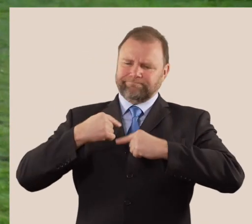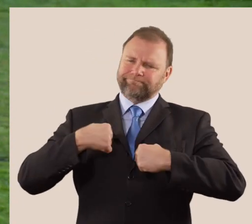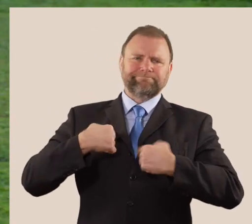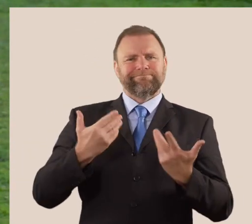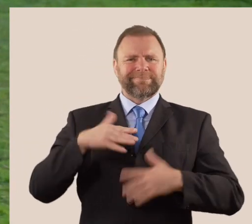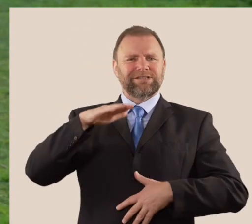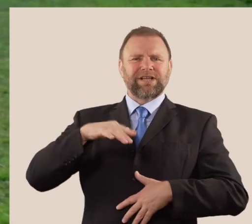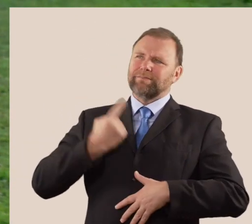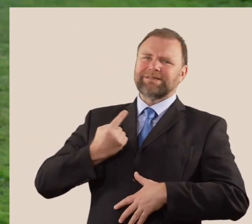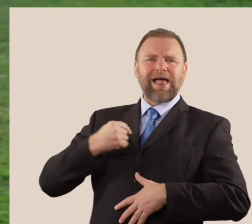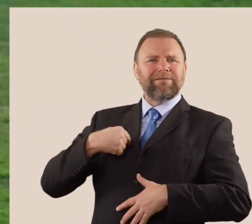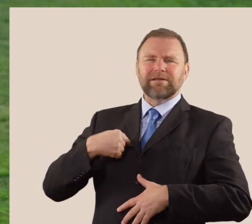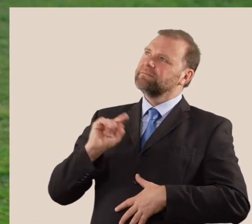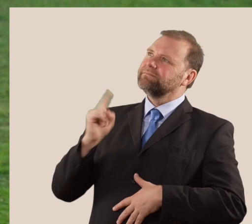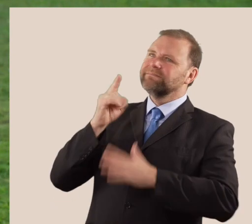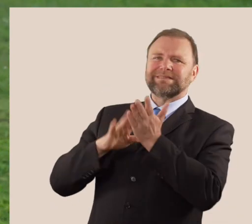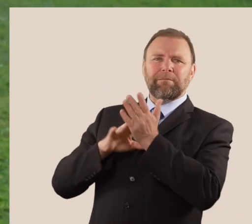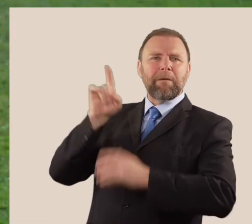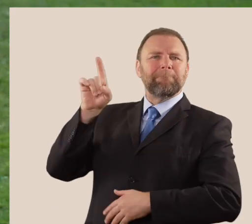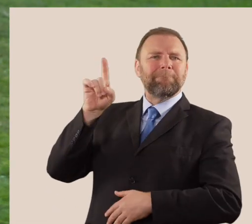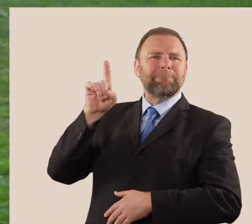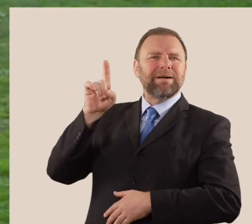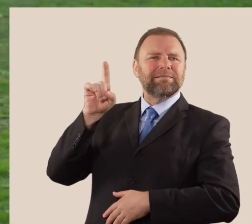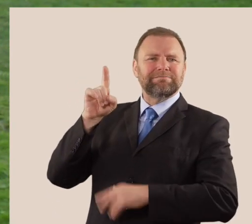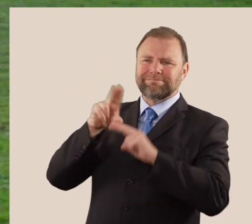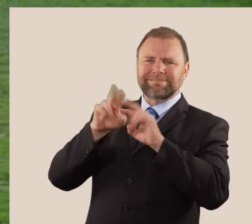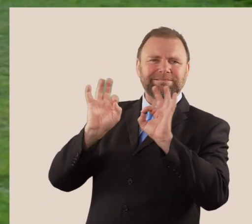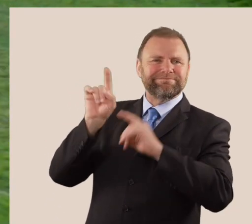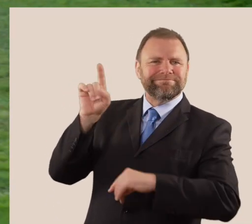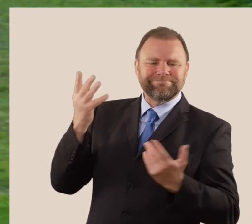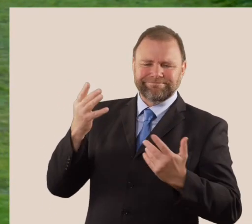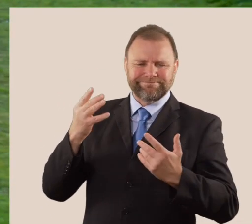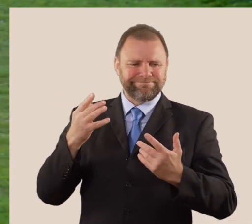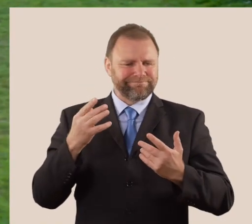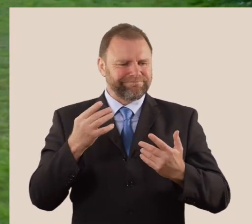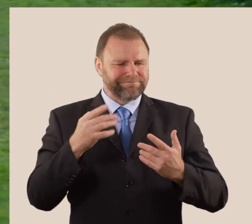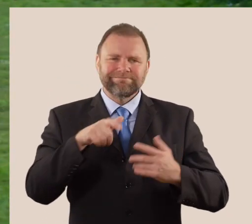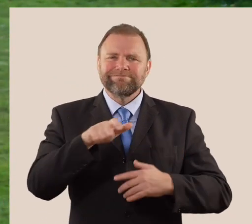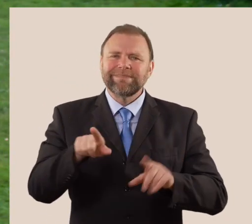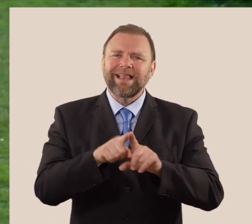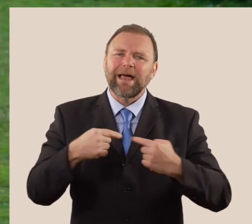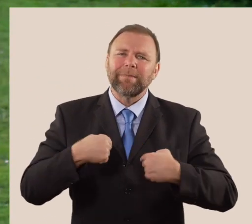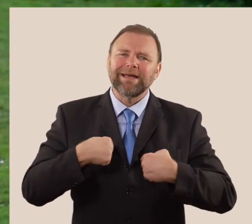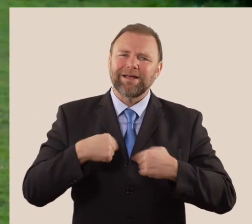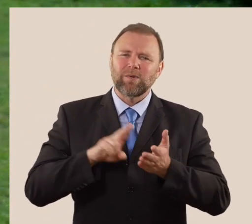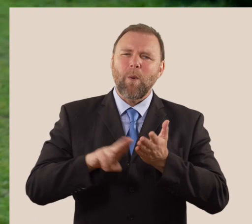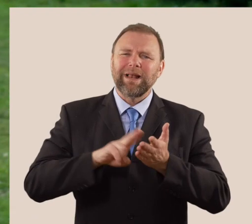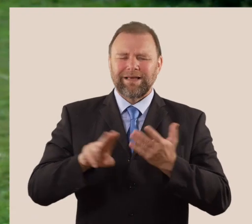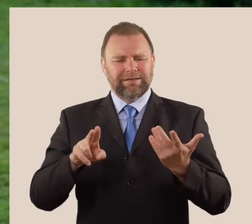a child of a single mum. You know, children who are from single parent families are, like myself,